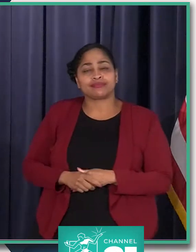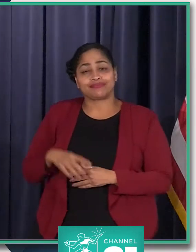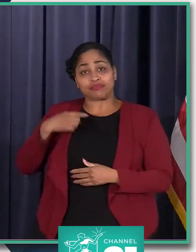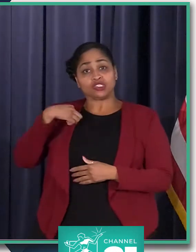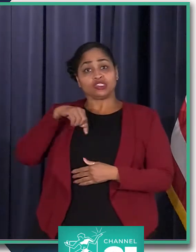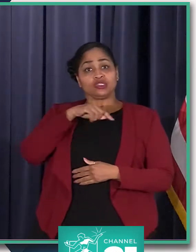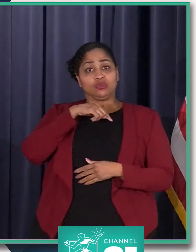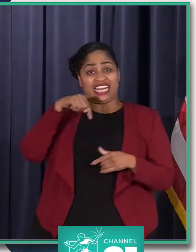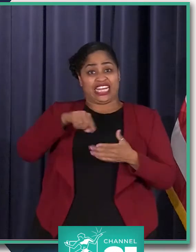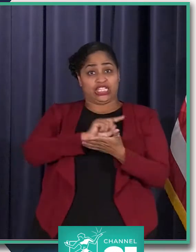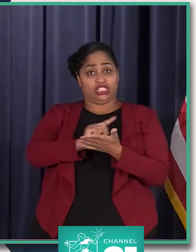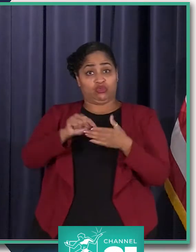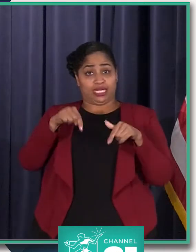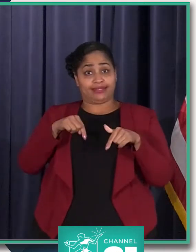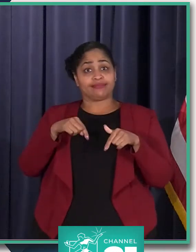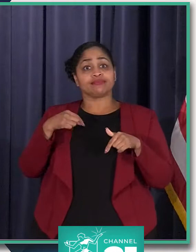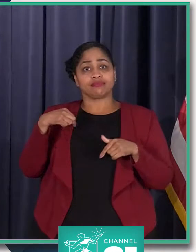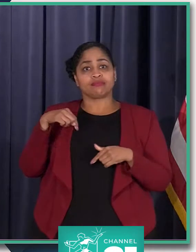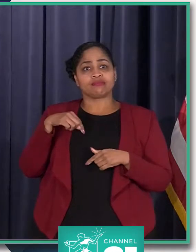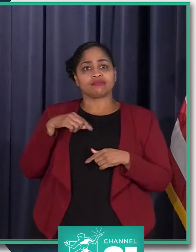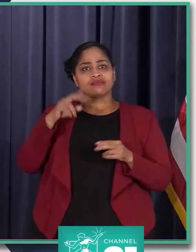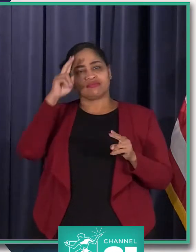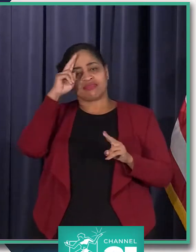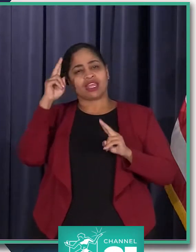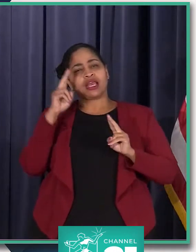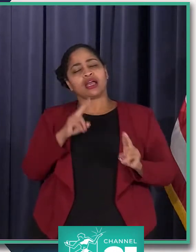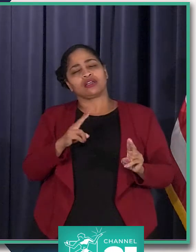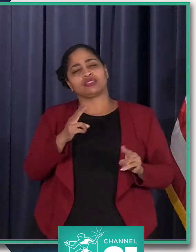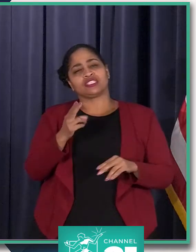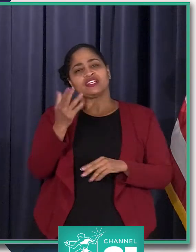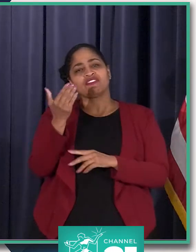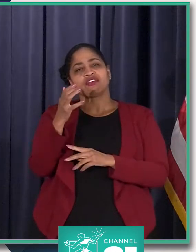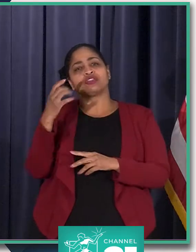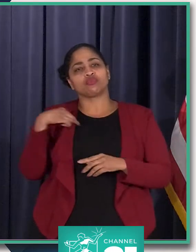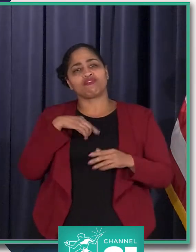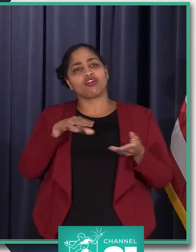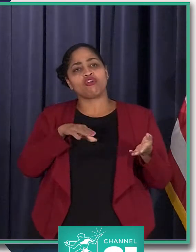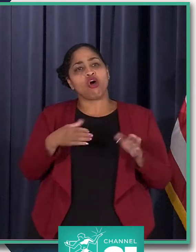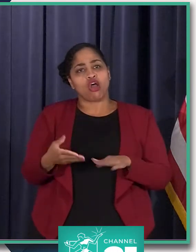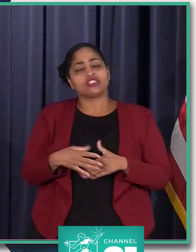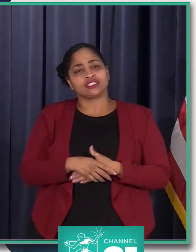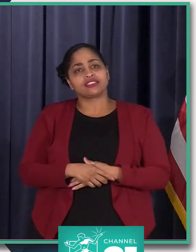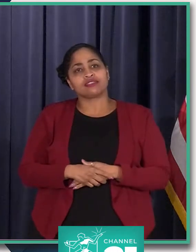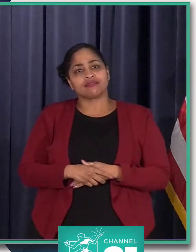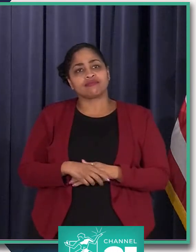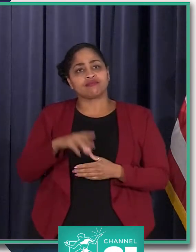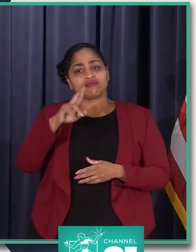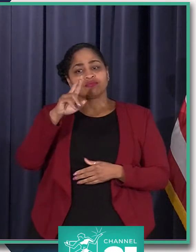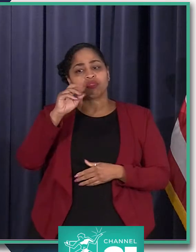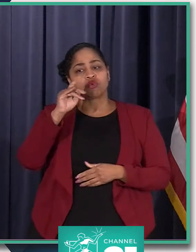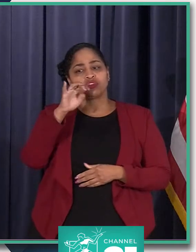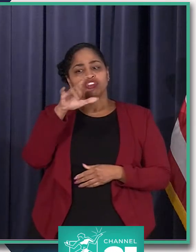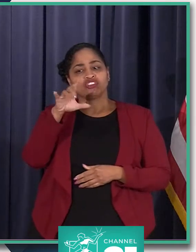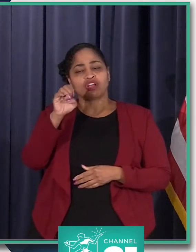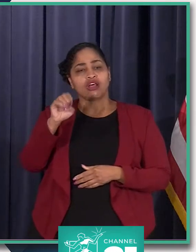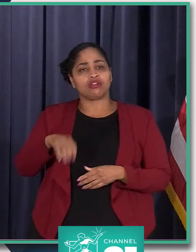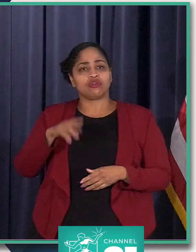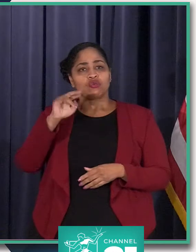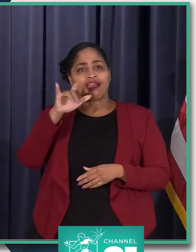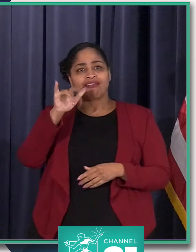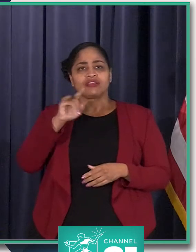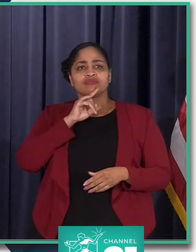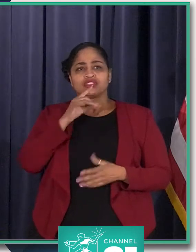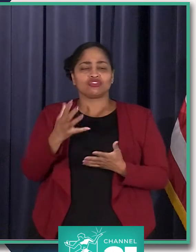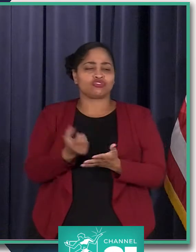We, this week, have been honoring the 1,500 we've lost. Rochelle Riley just deserves enormous